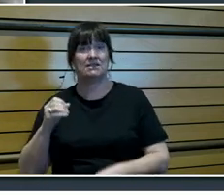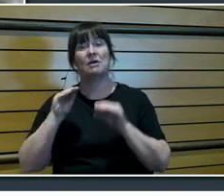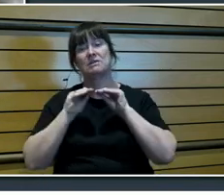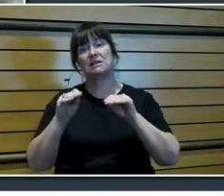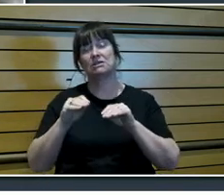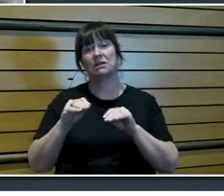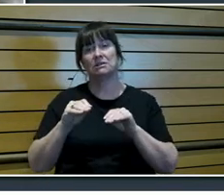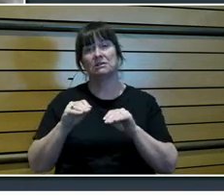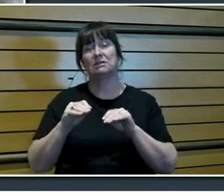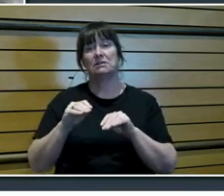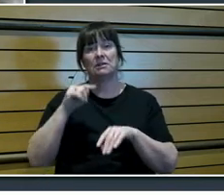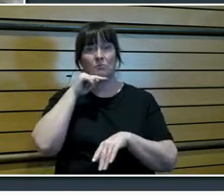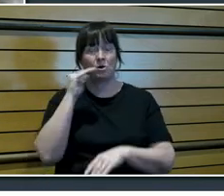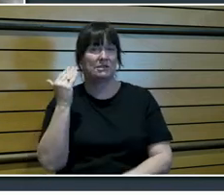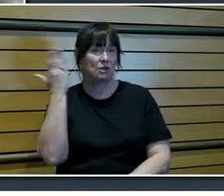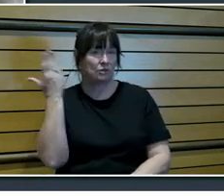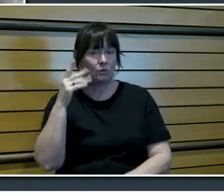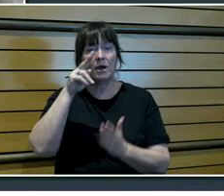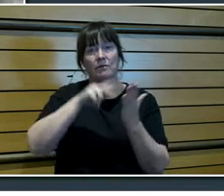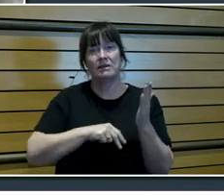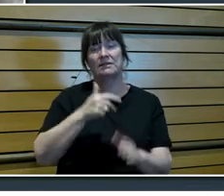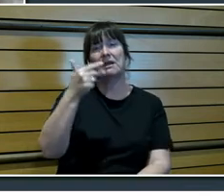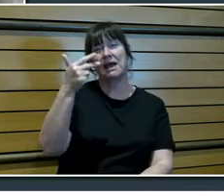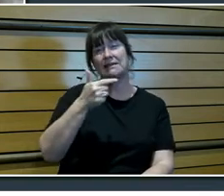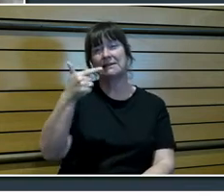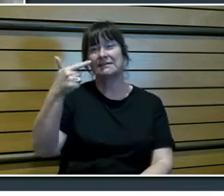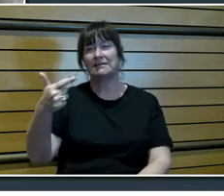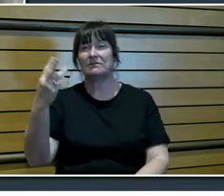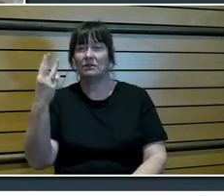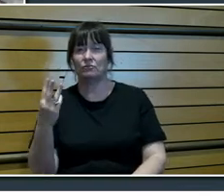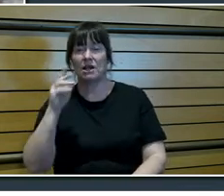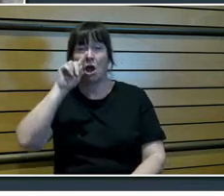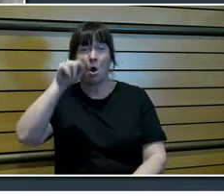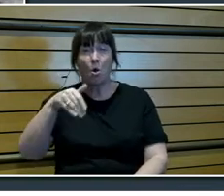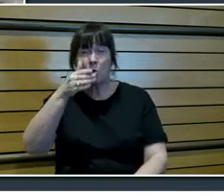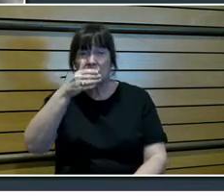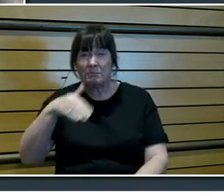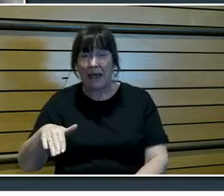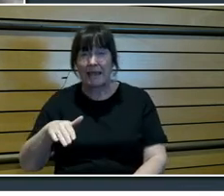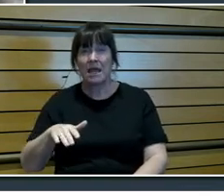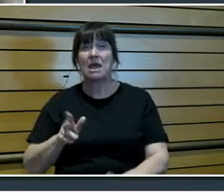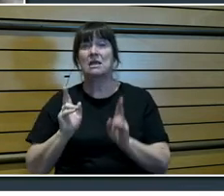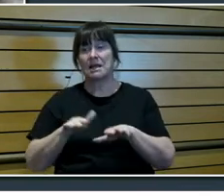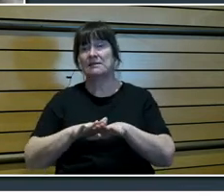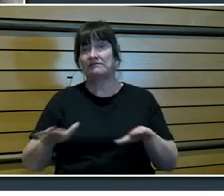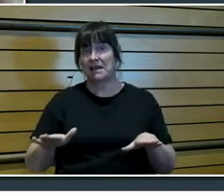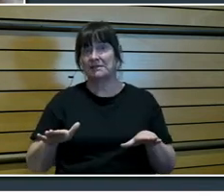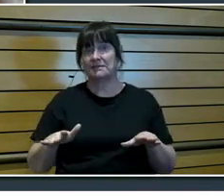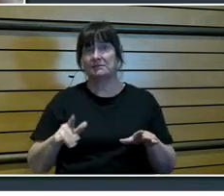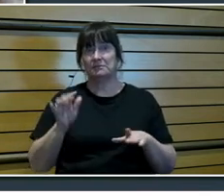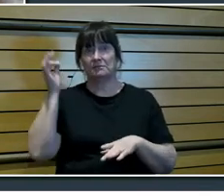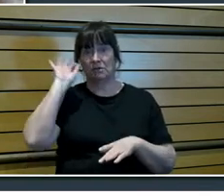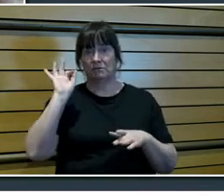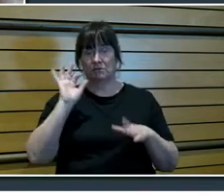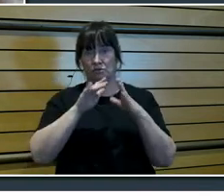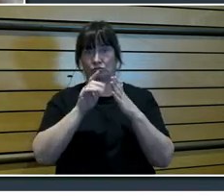the 1873 Hawke's Bay Native Lands Alienation Commission report that detailed how land